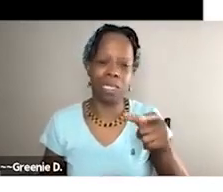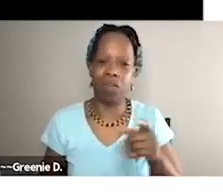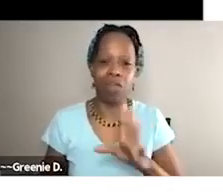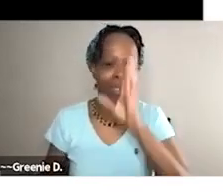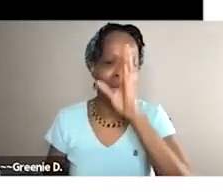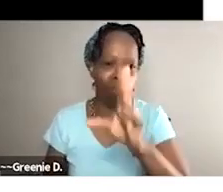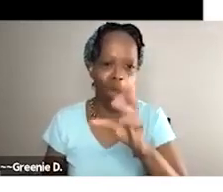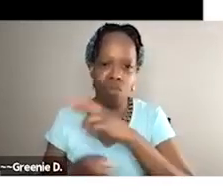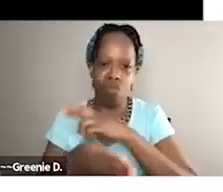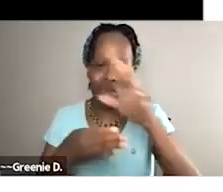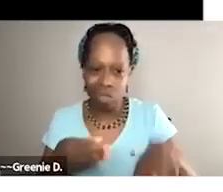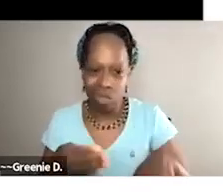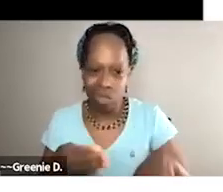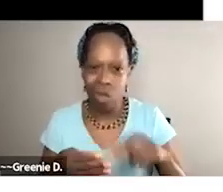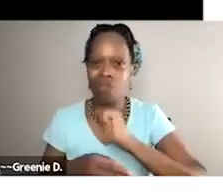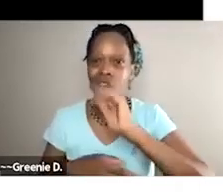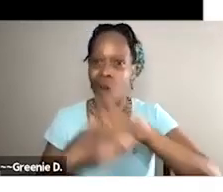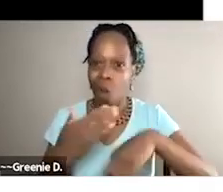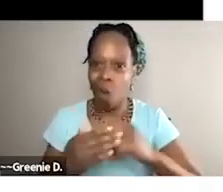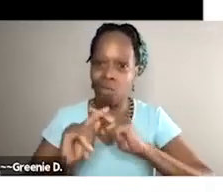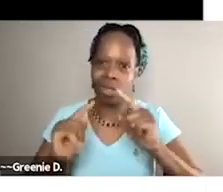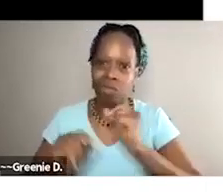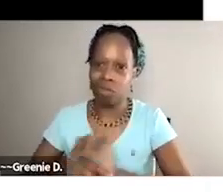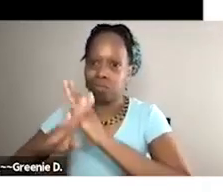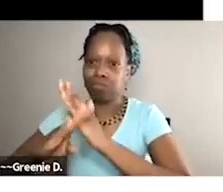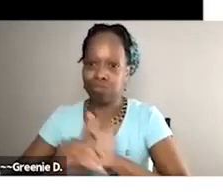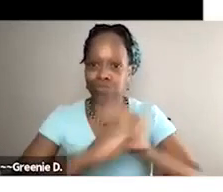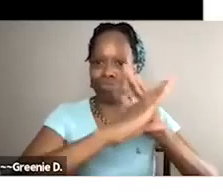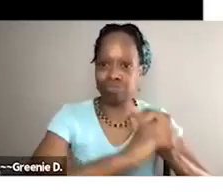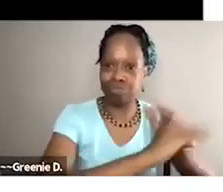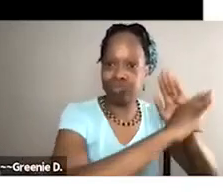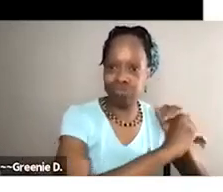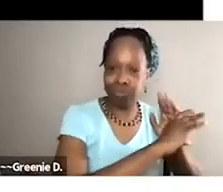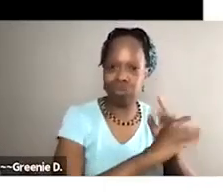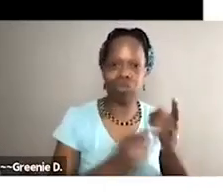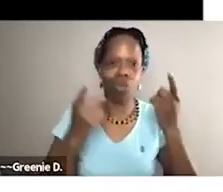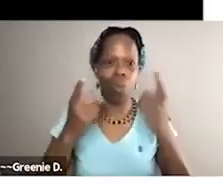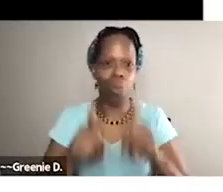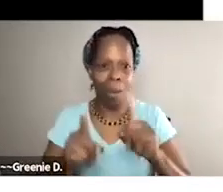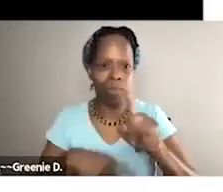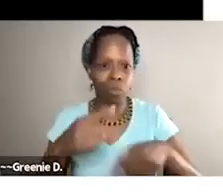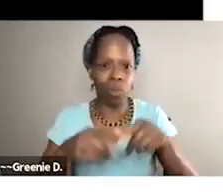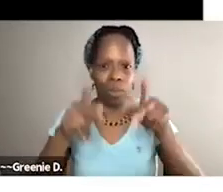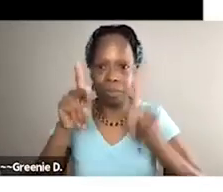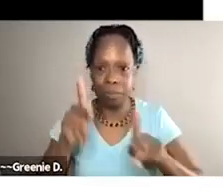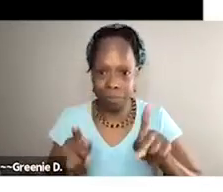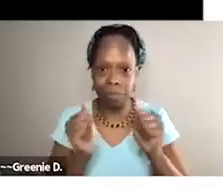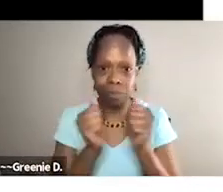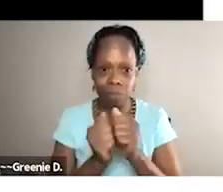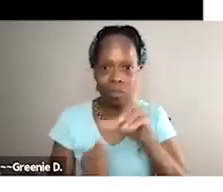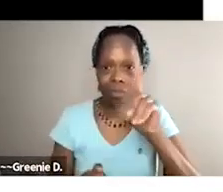that are everywhere. So what internalized ableism is when people with disabilities start to